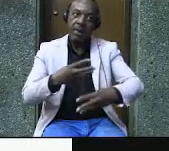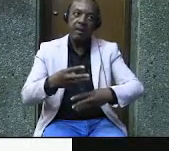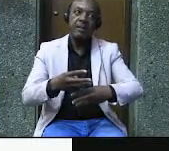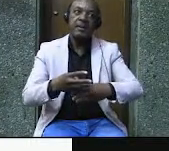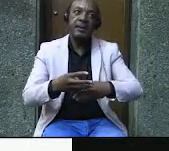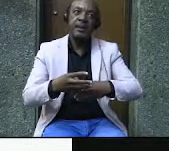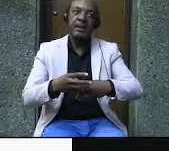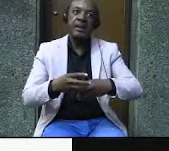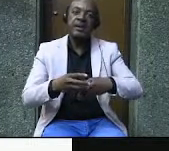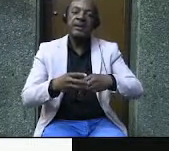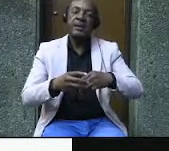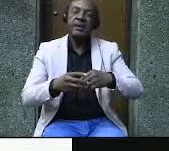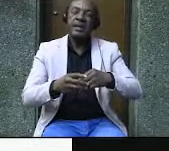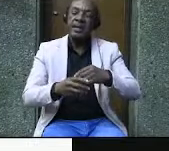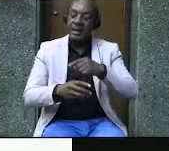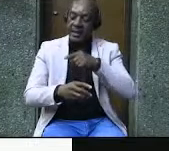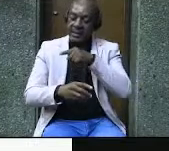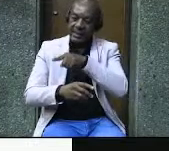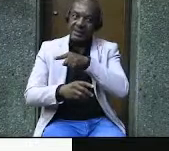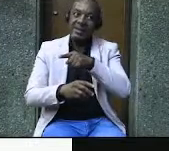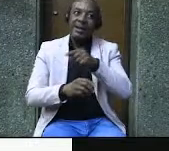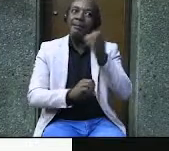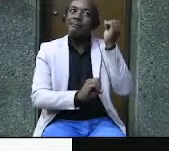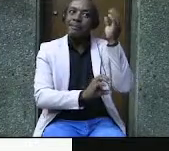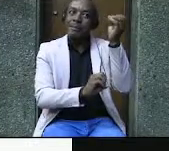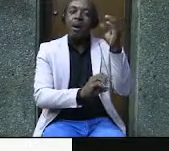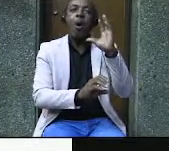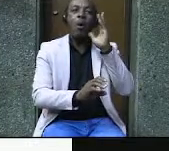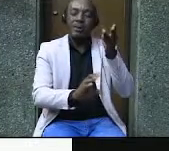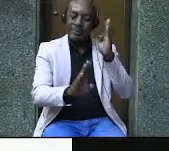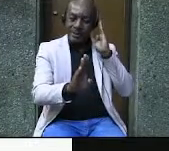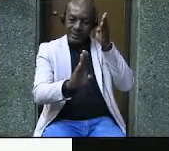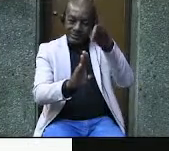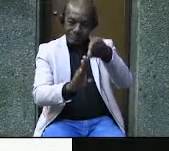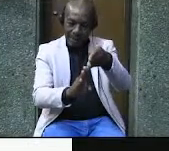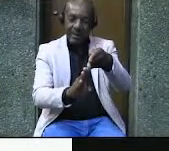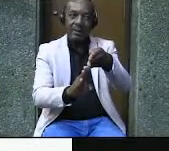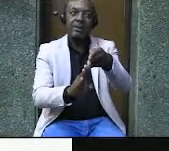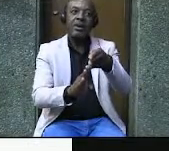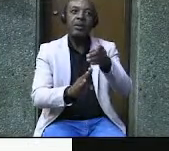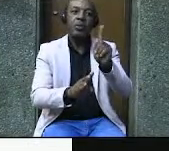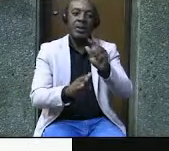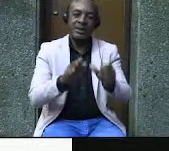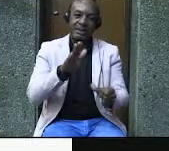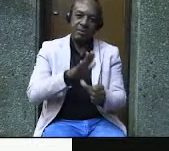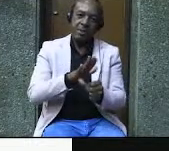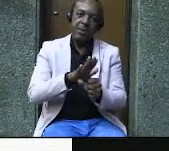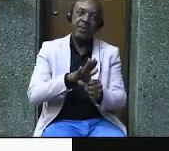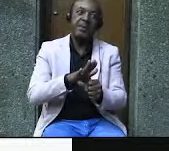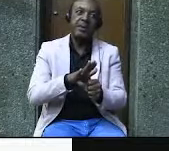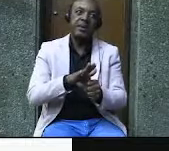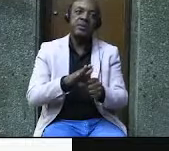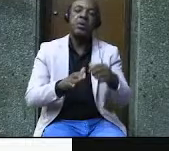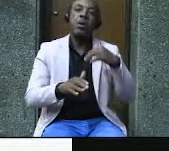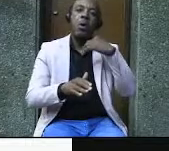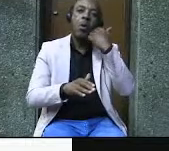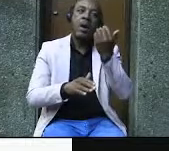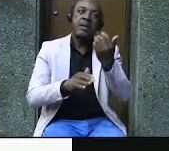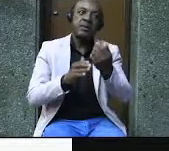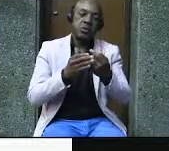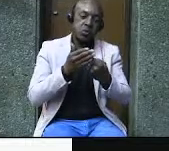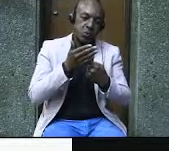every aspect that is contained in the bill. I was about to indicate that